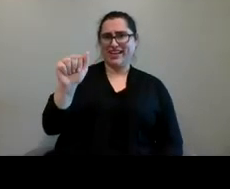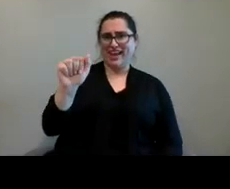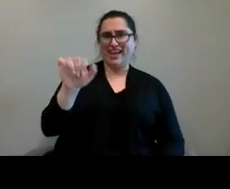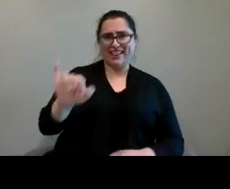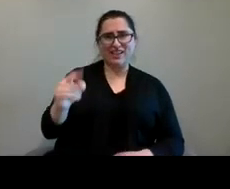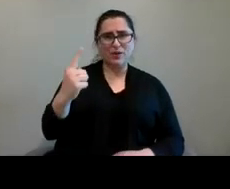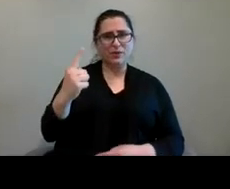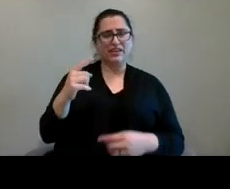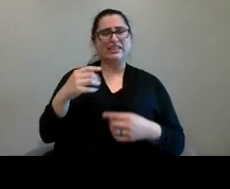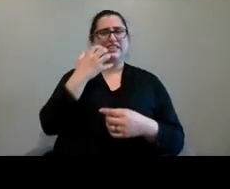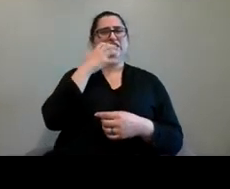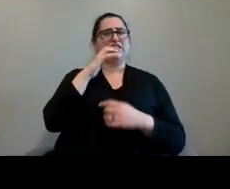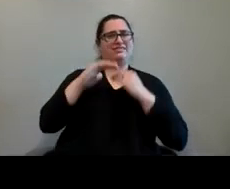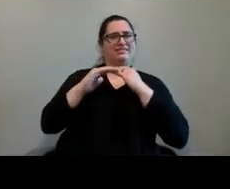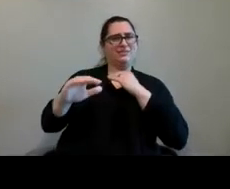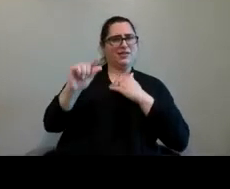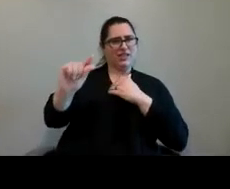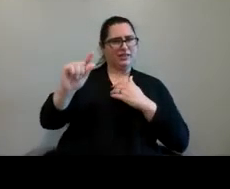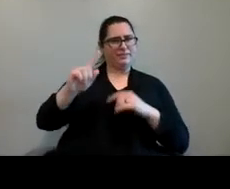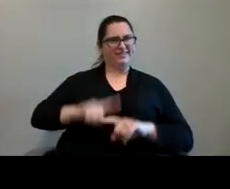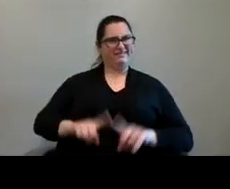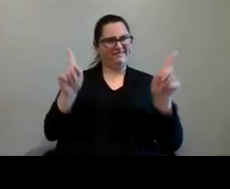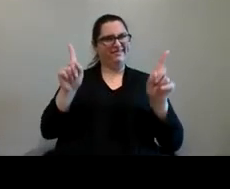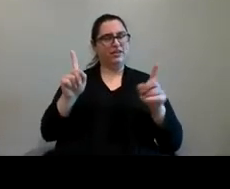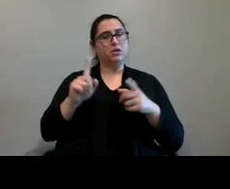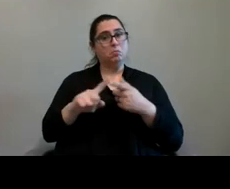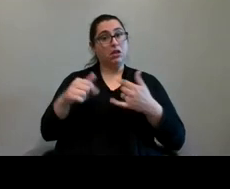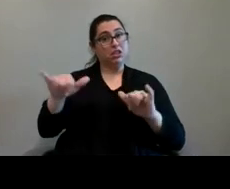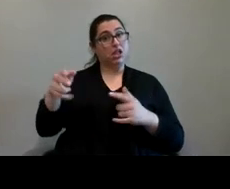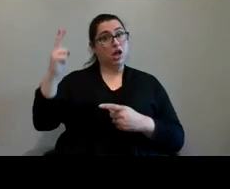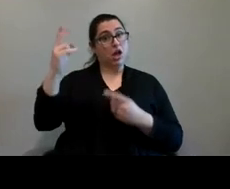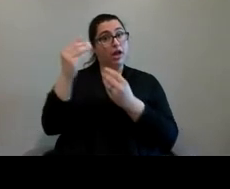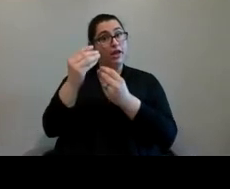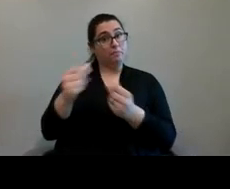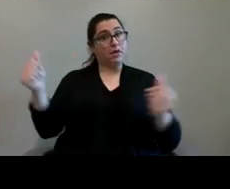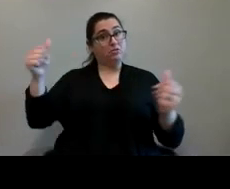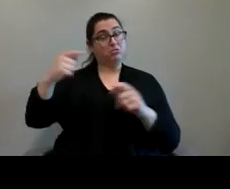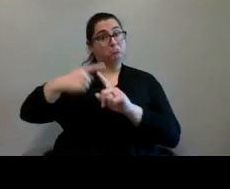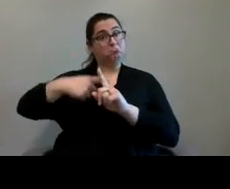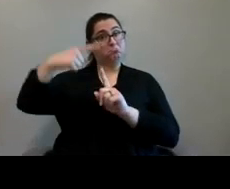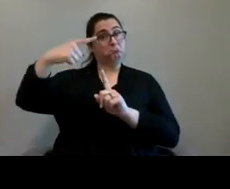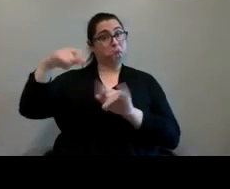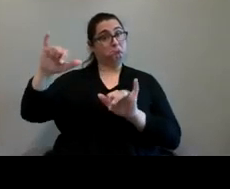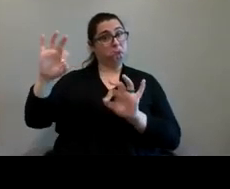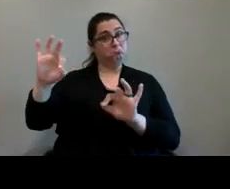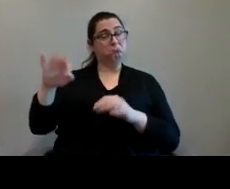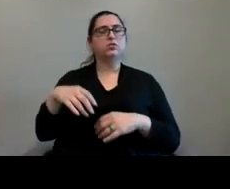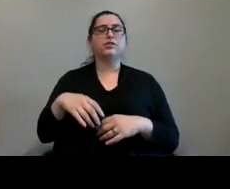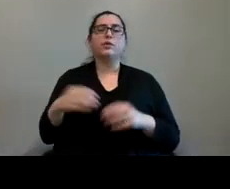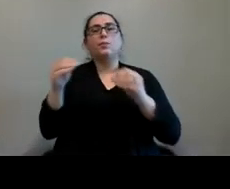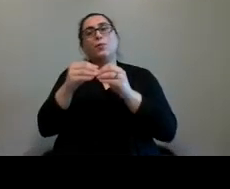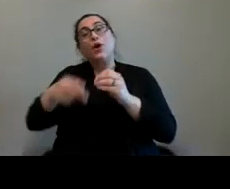in thermostability, but it still melts at a high temperature. So higher affinity for a